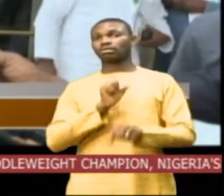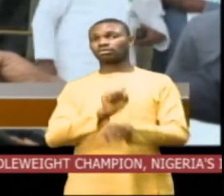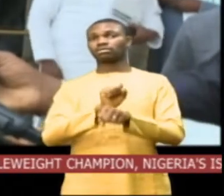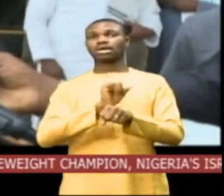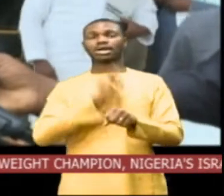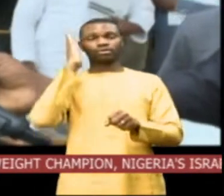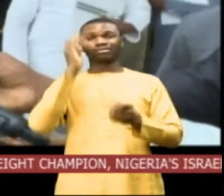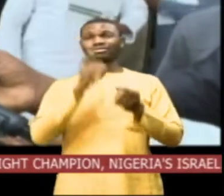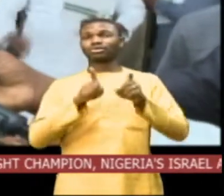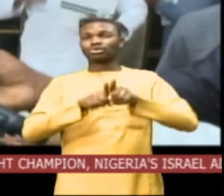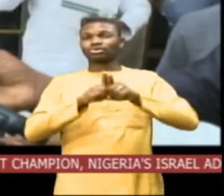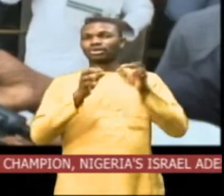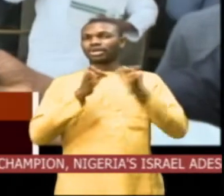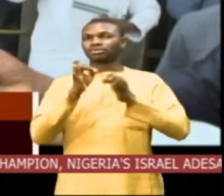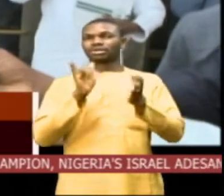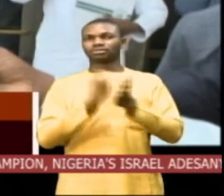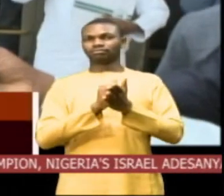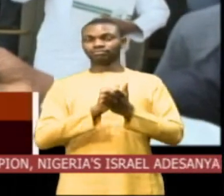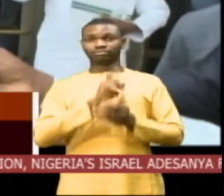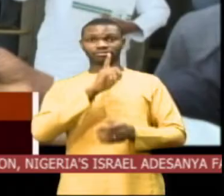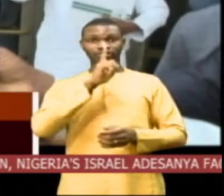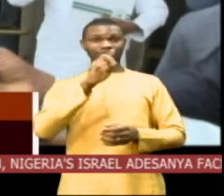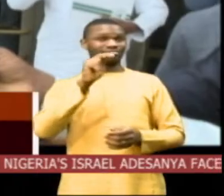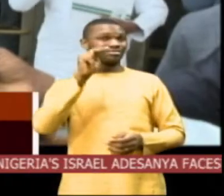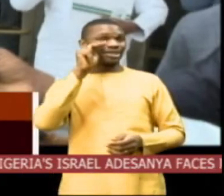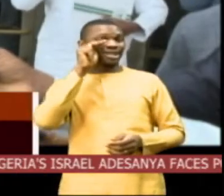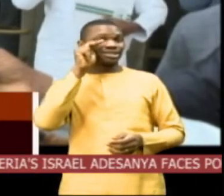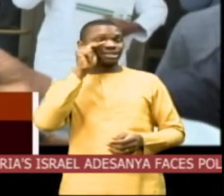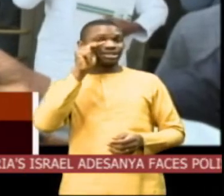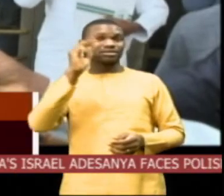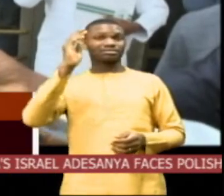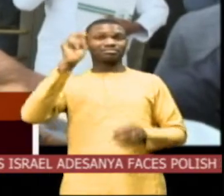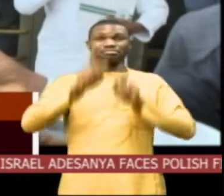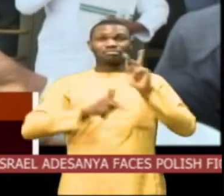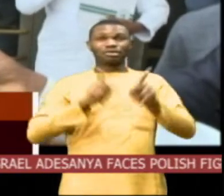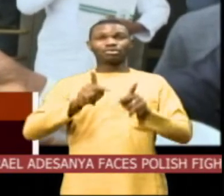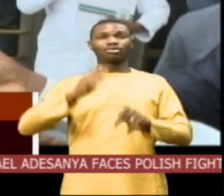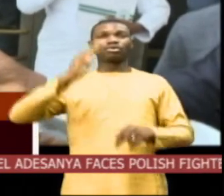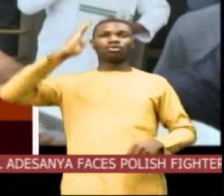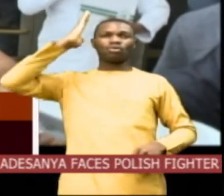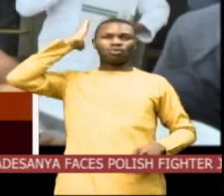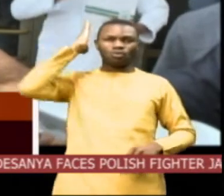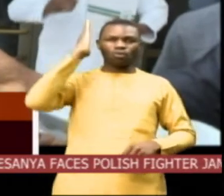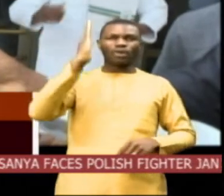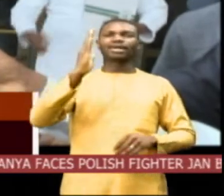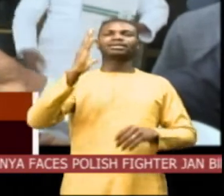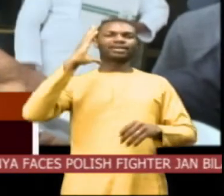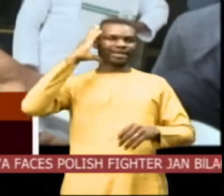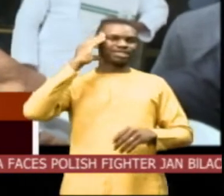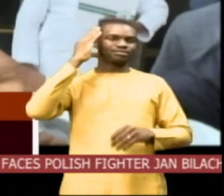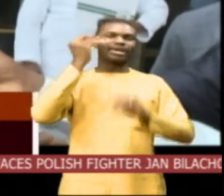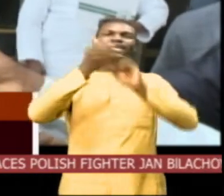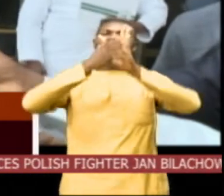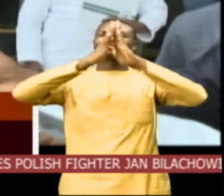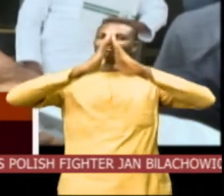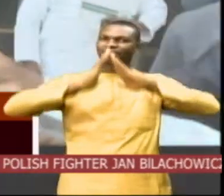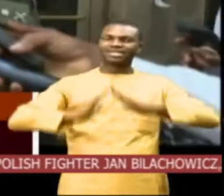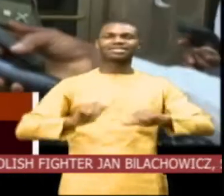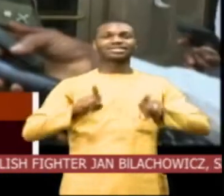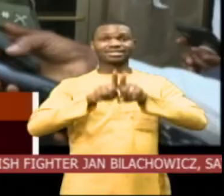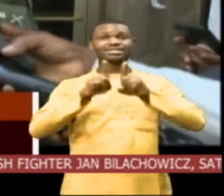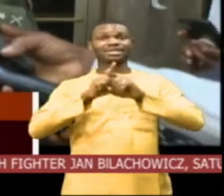know that the inevitable is that Nigerians will indeed experience peace and security across the